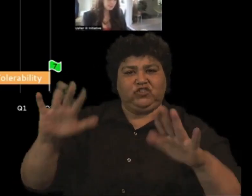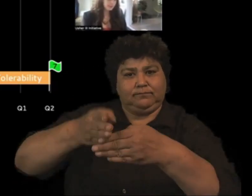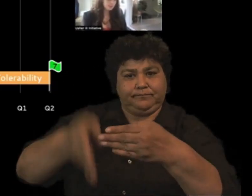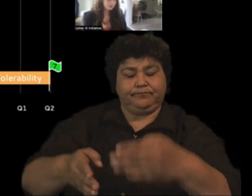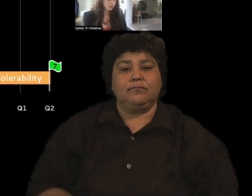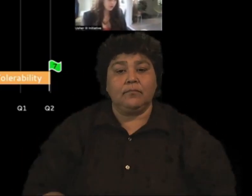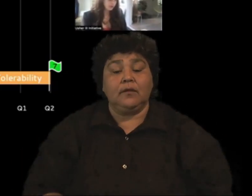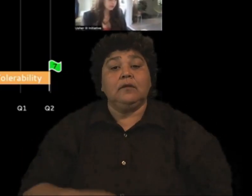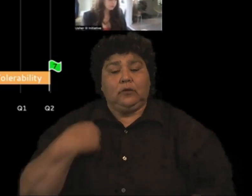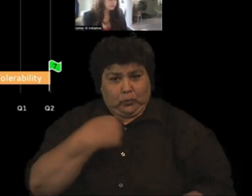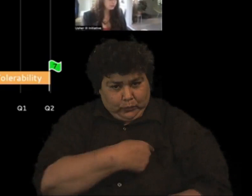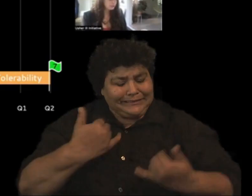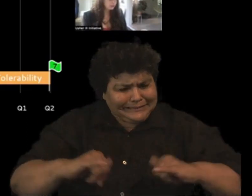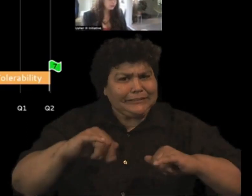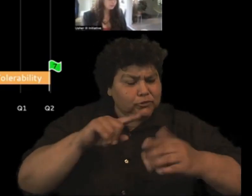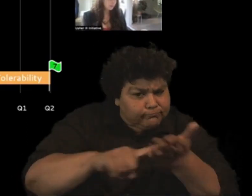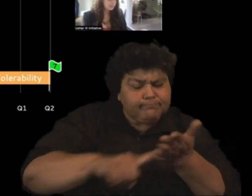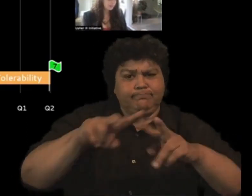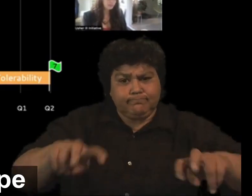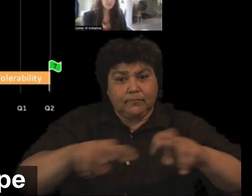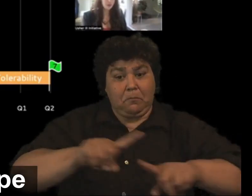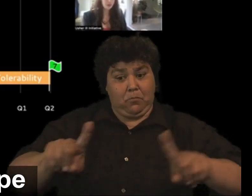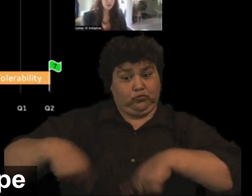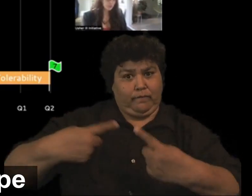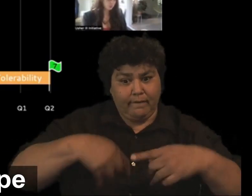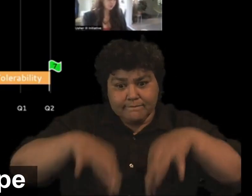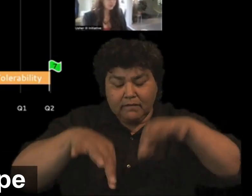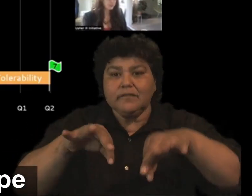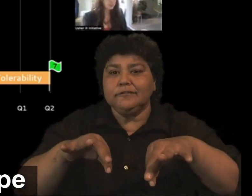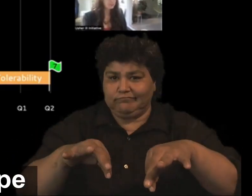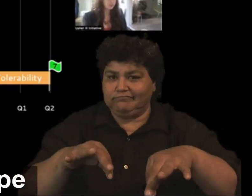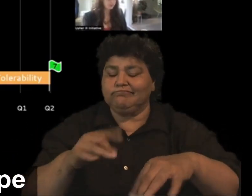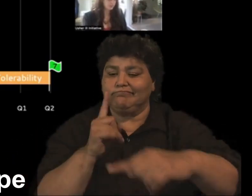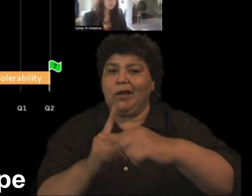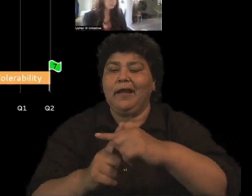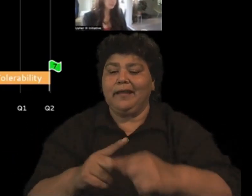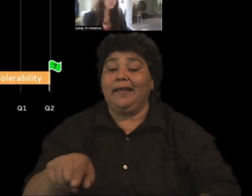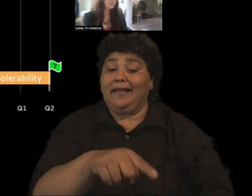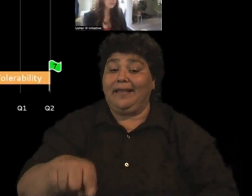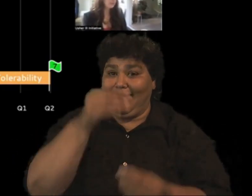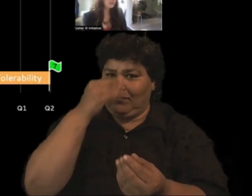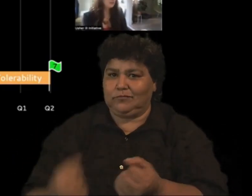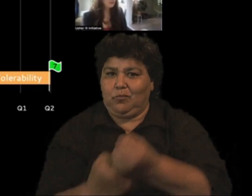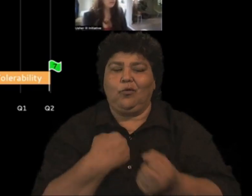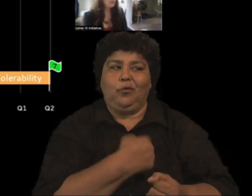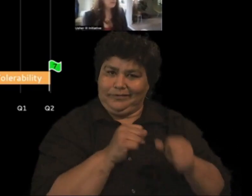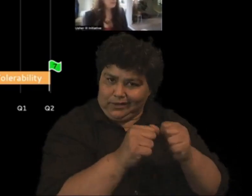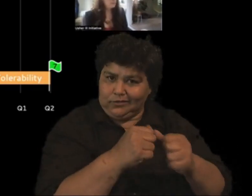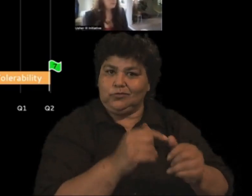analysis remains ongoing, results are very promising thus far and support continued development.